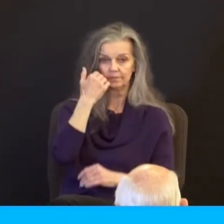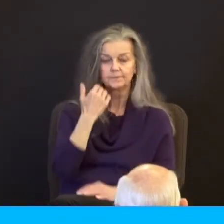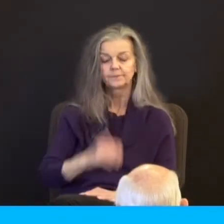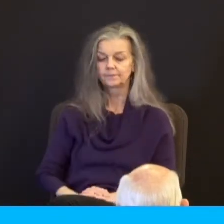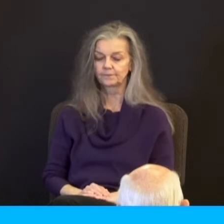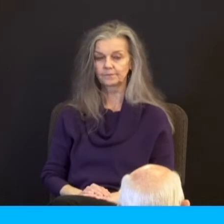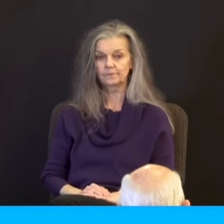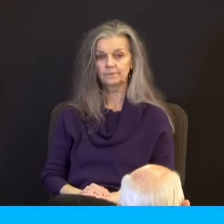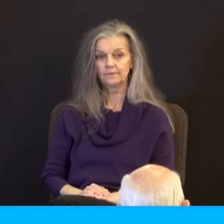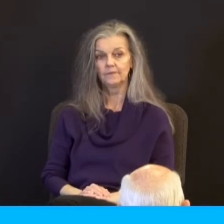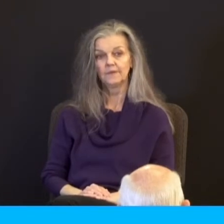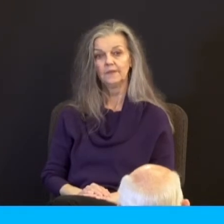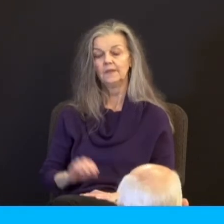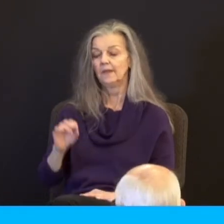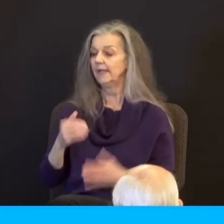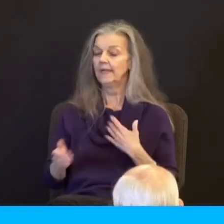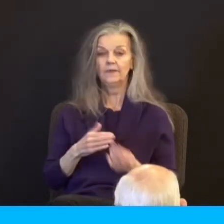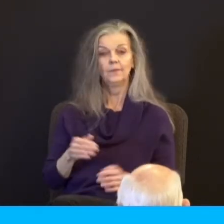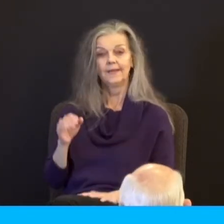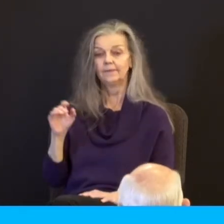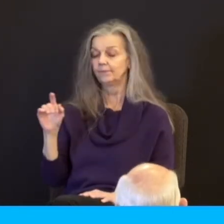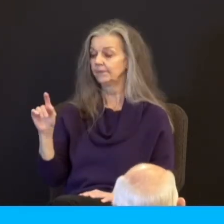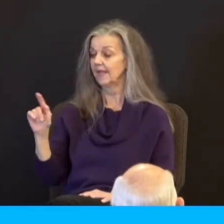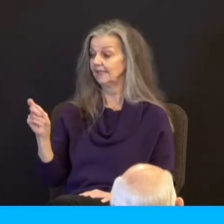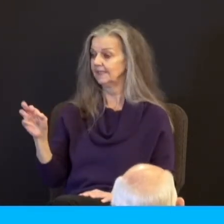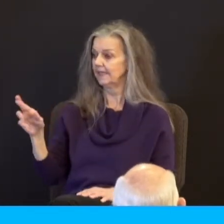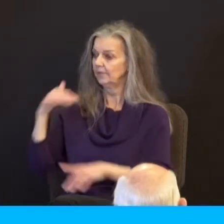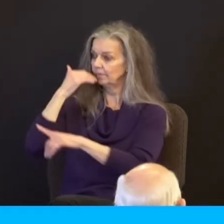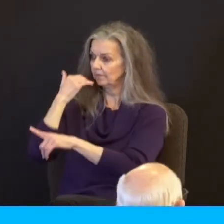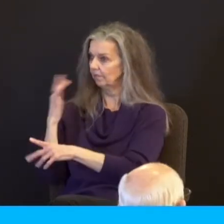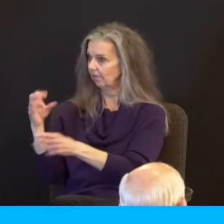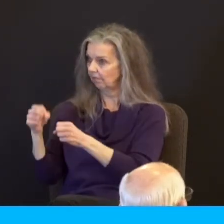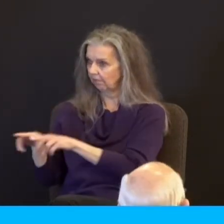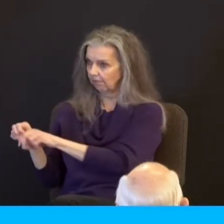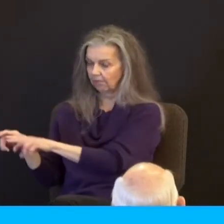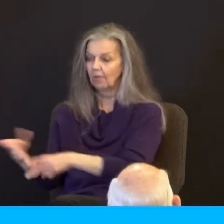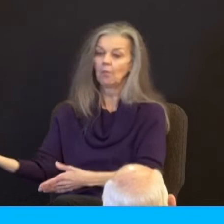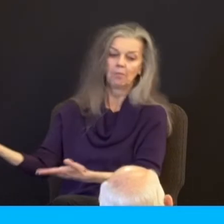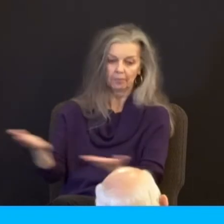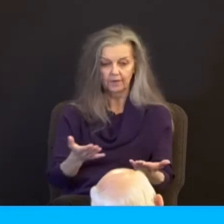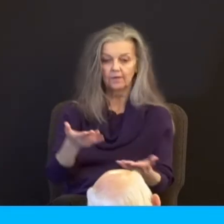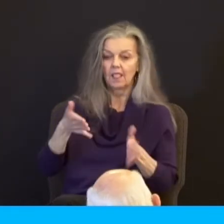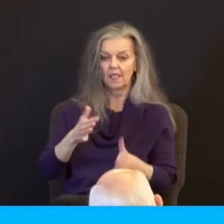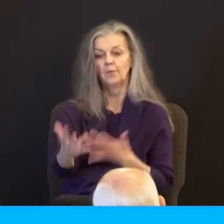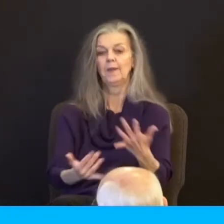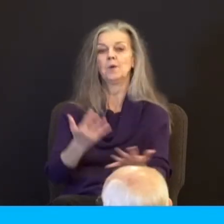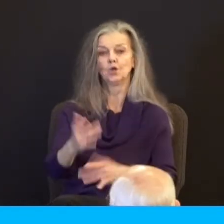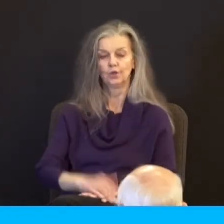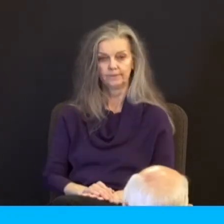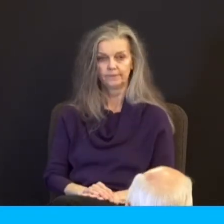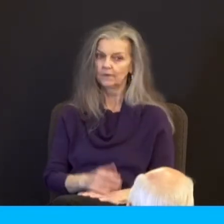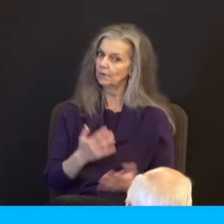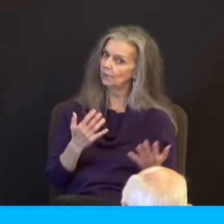Here's the thing. She's been playing the harlot. She's been involved in whoredom. Bring her forth and let her be burnt. Wait